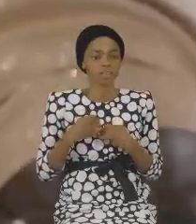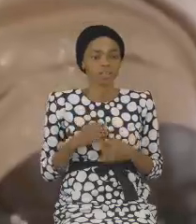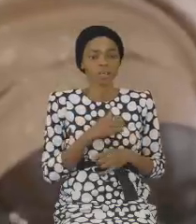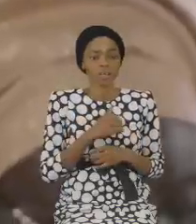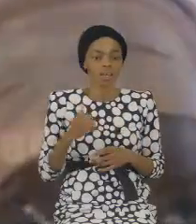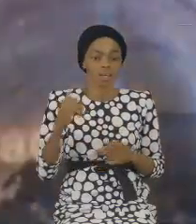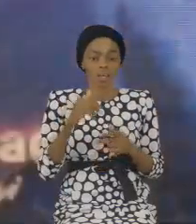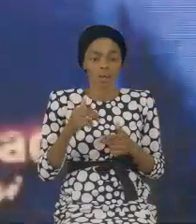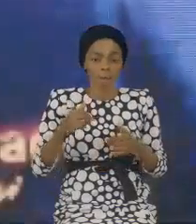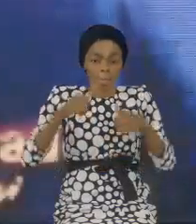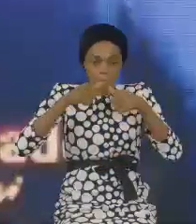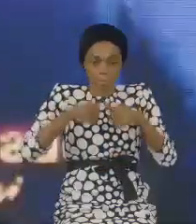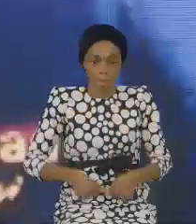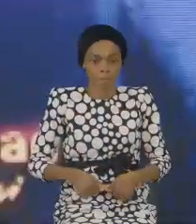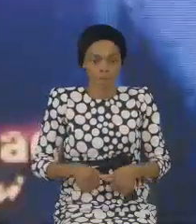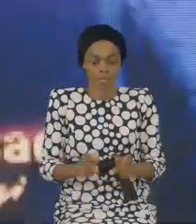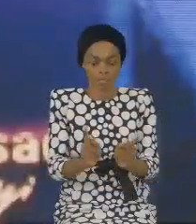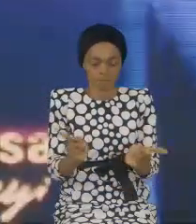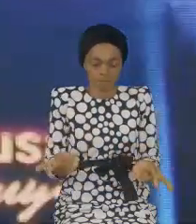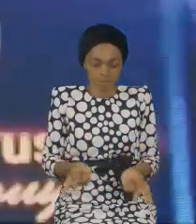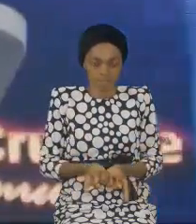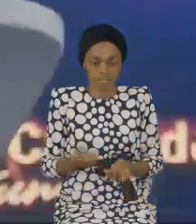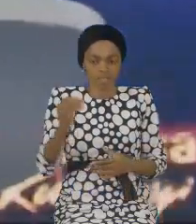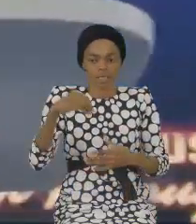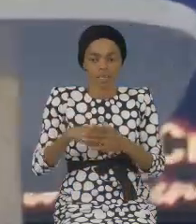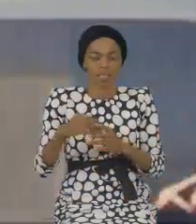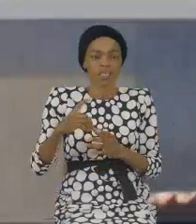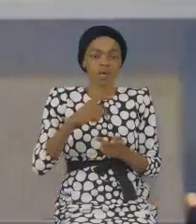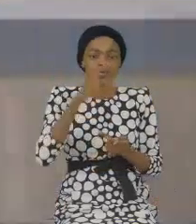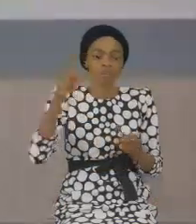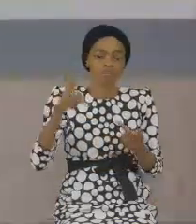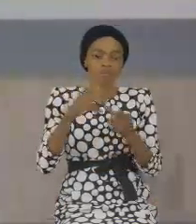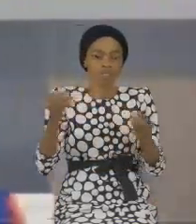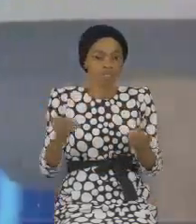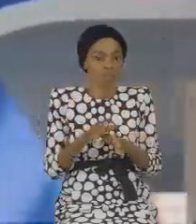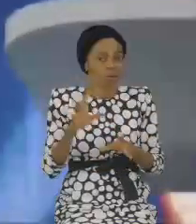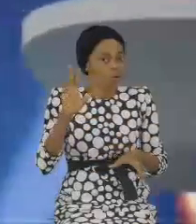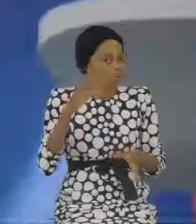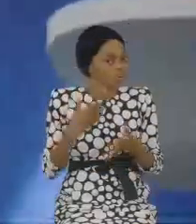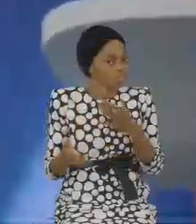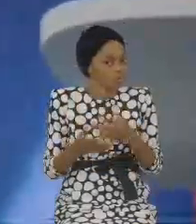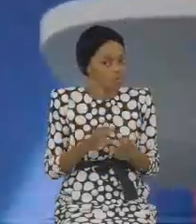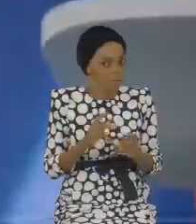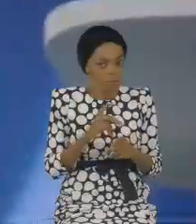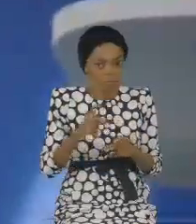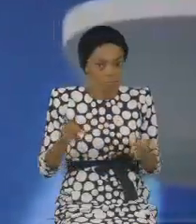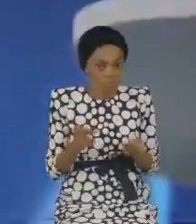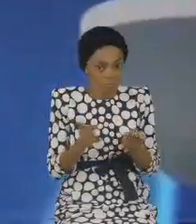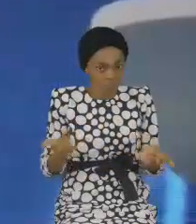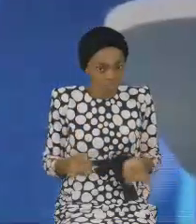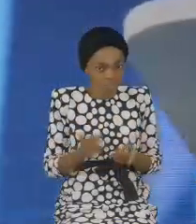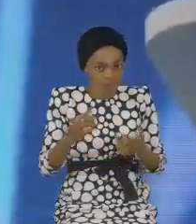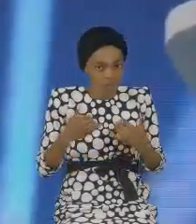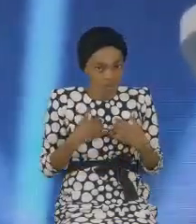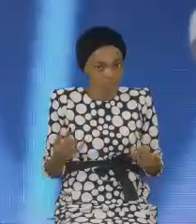portion in the perfect land. Whatever portion we have here on earth, it's like, you know, in the wilderness, we